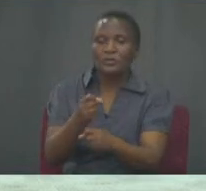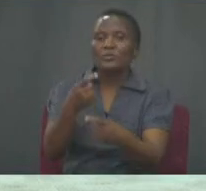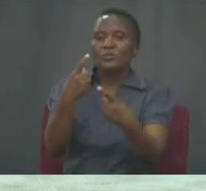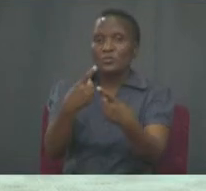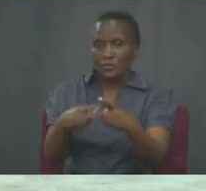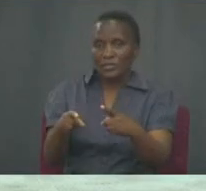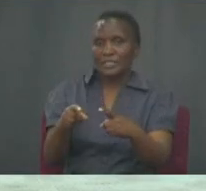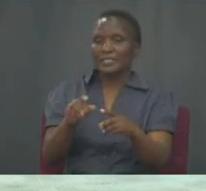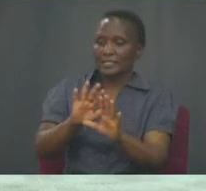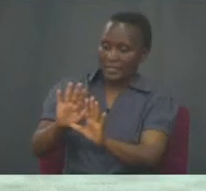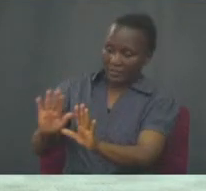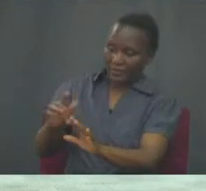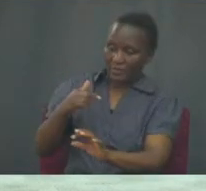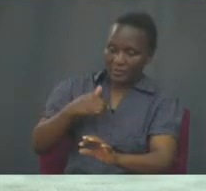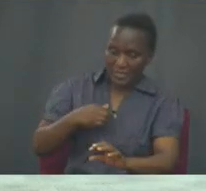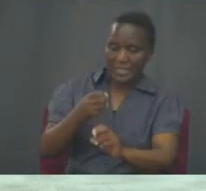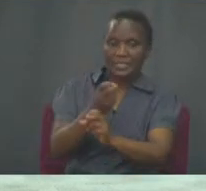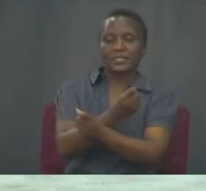have delivered.